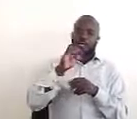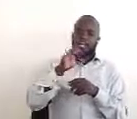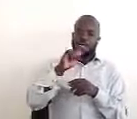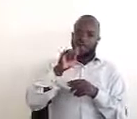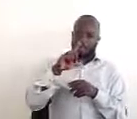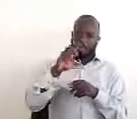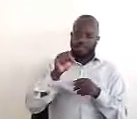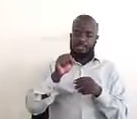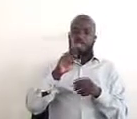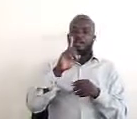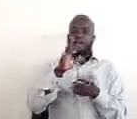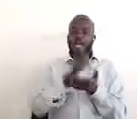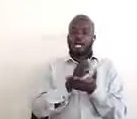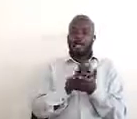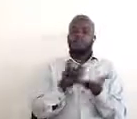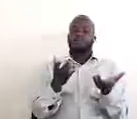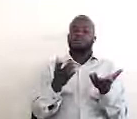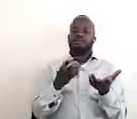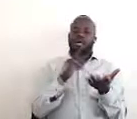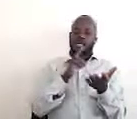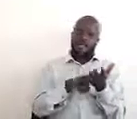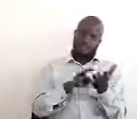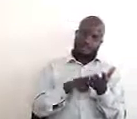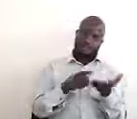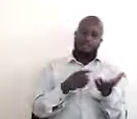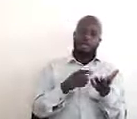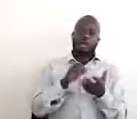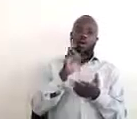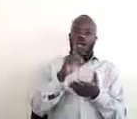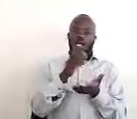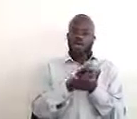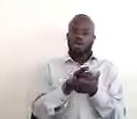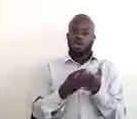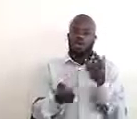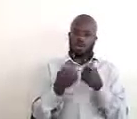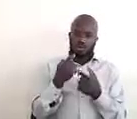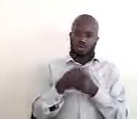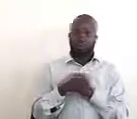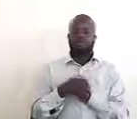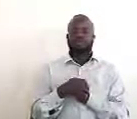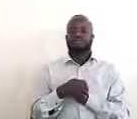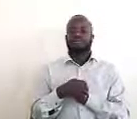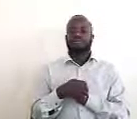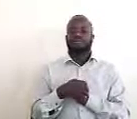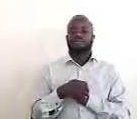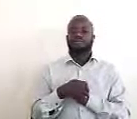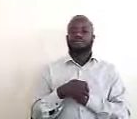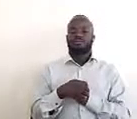of cereal is 1 cup of cereal. A serving of rice is 1 cup cooked, not uncooked.